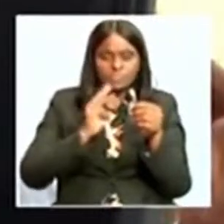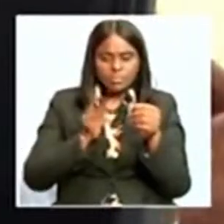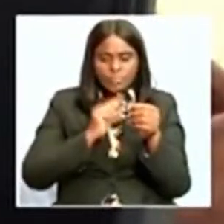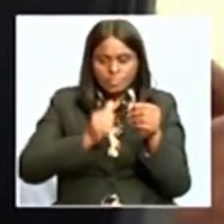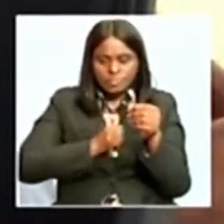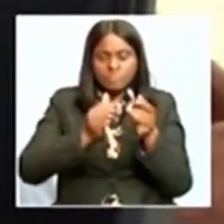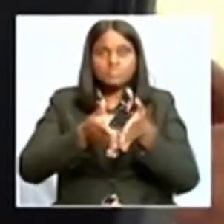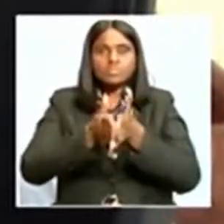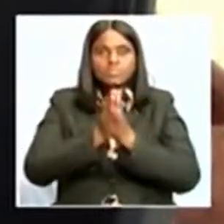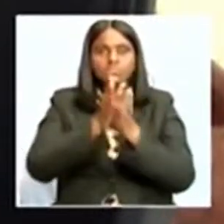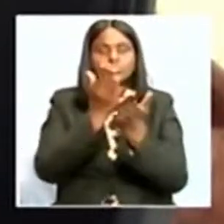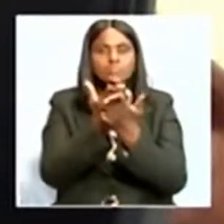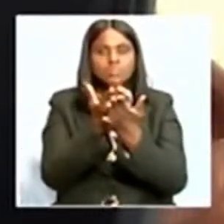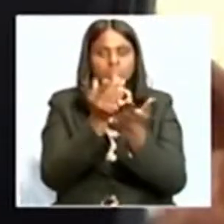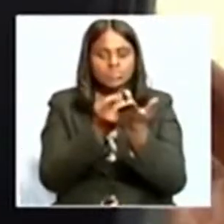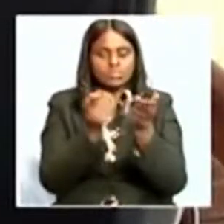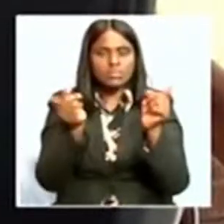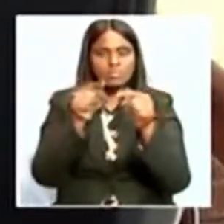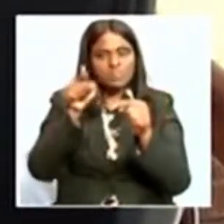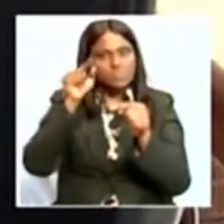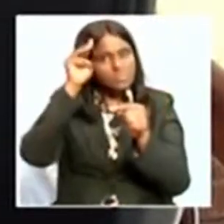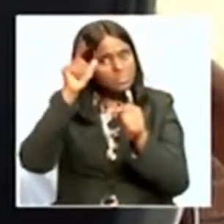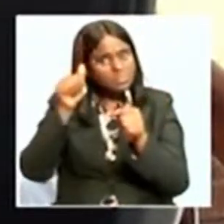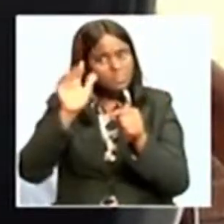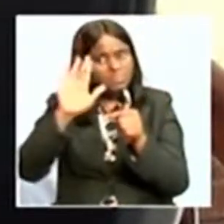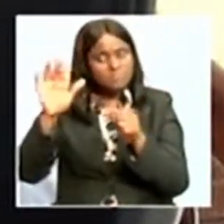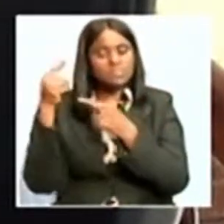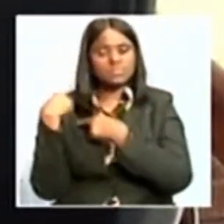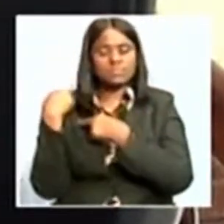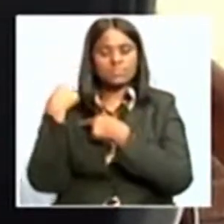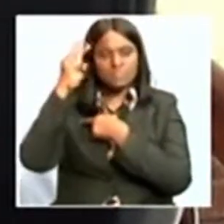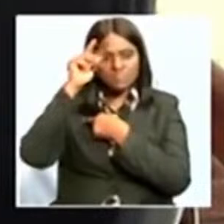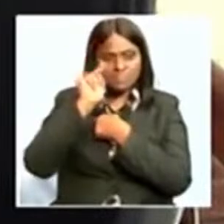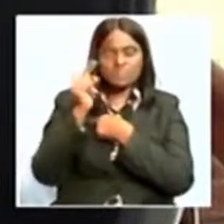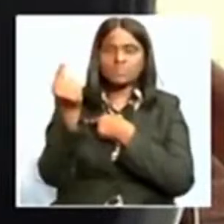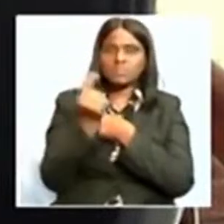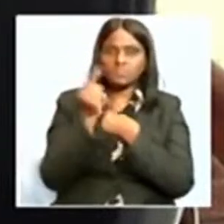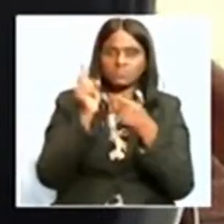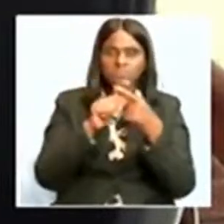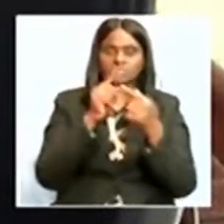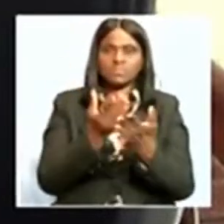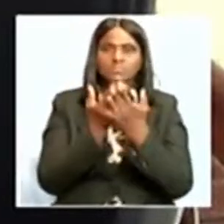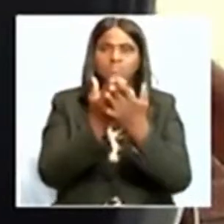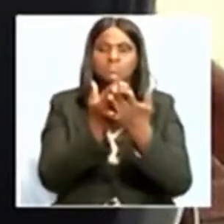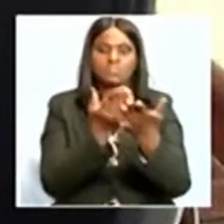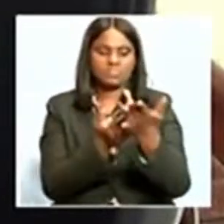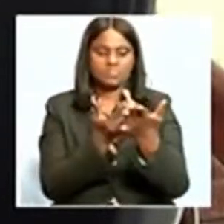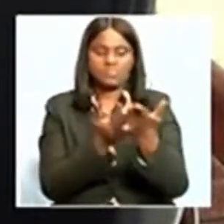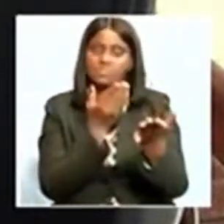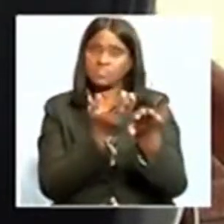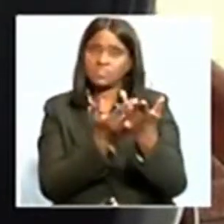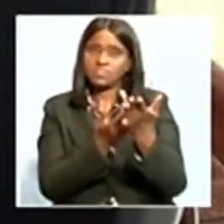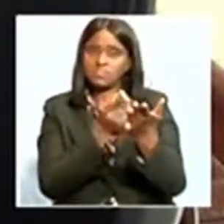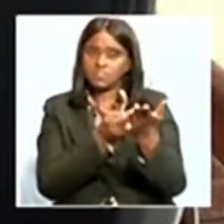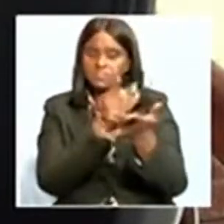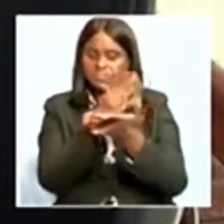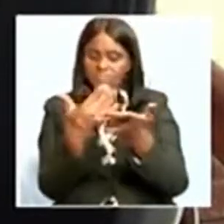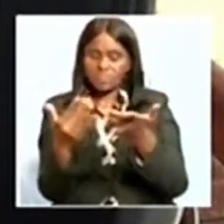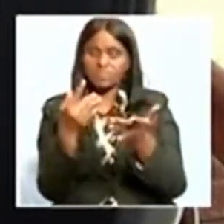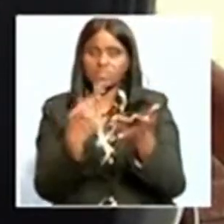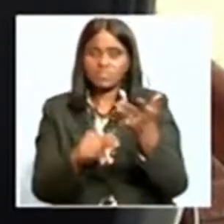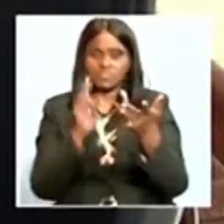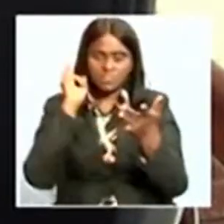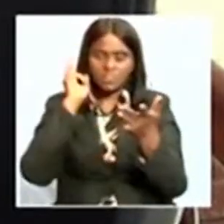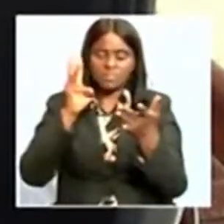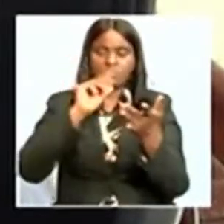We request that when the ministry, the responsible ministry comes to present, this is something that